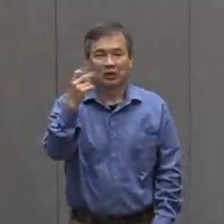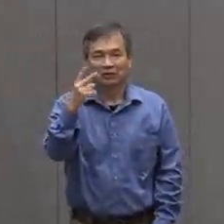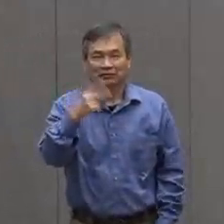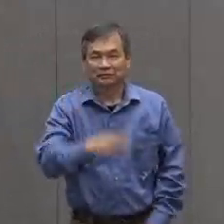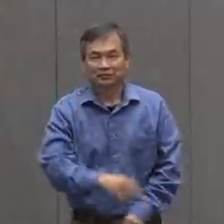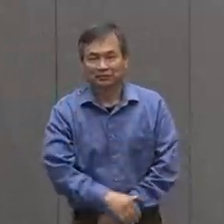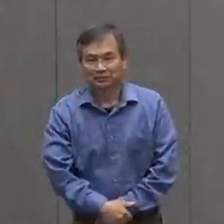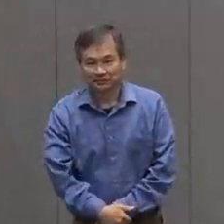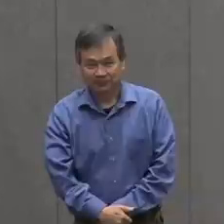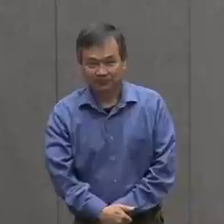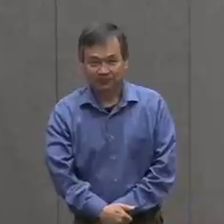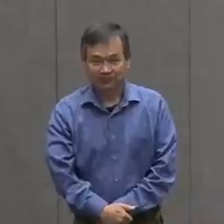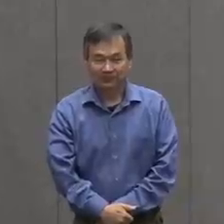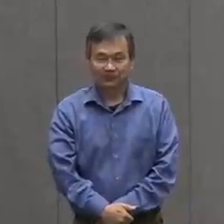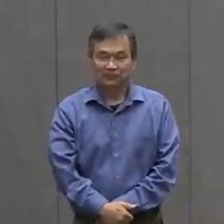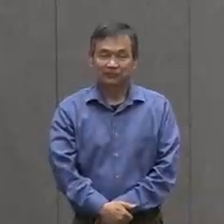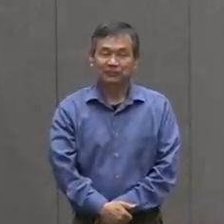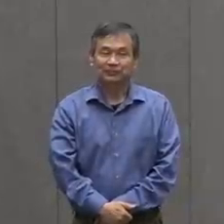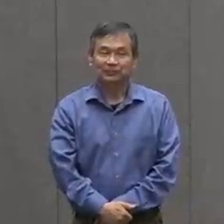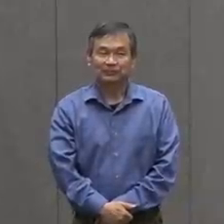That's not the number 12.